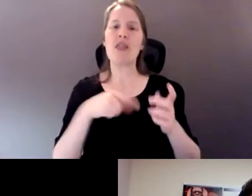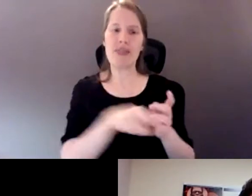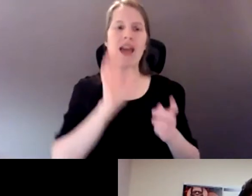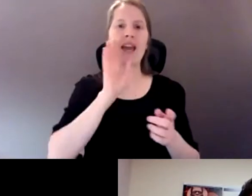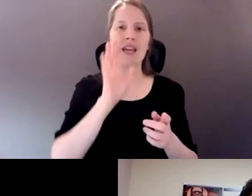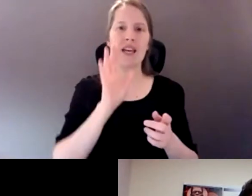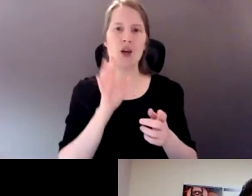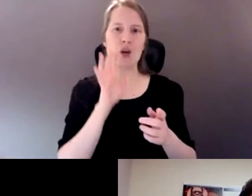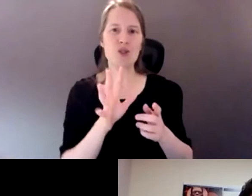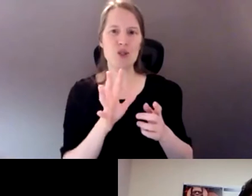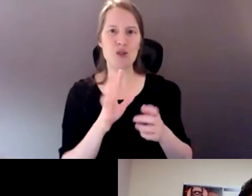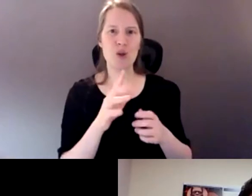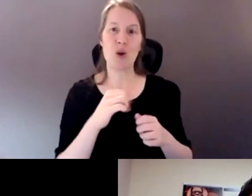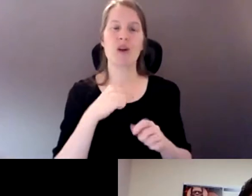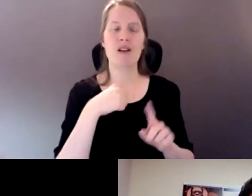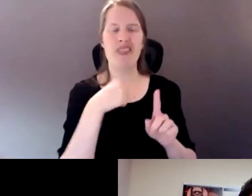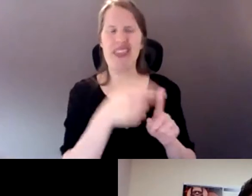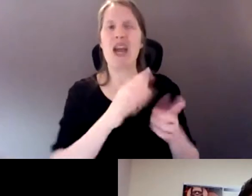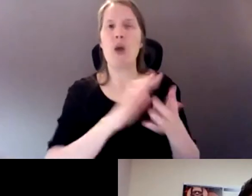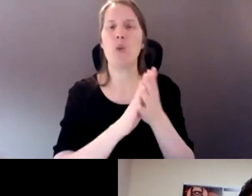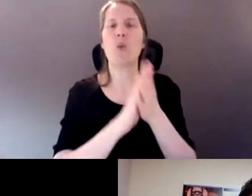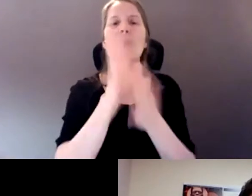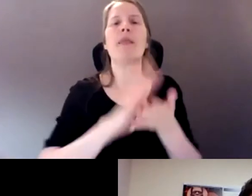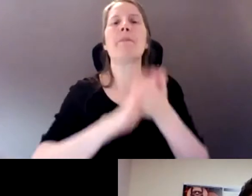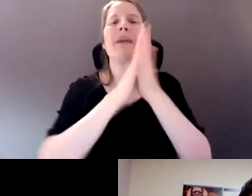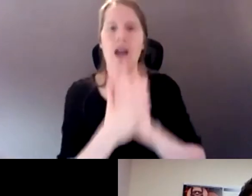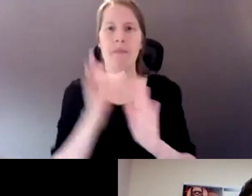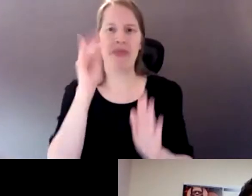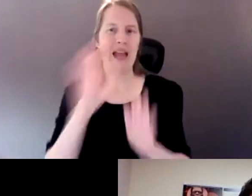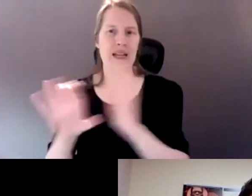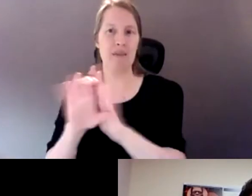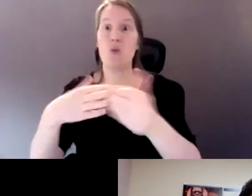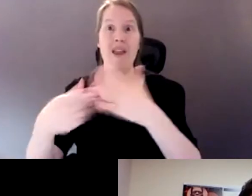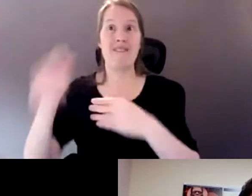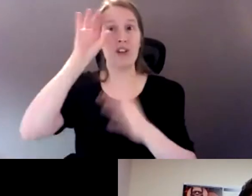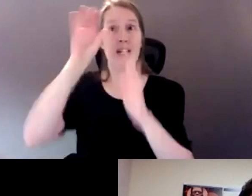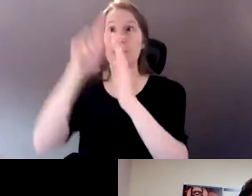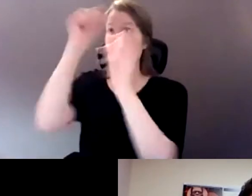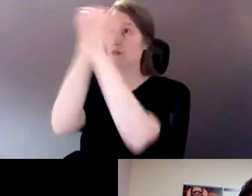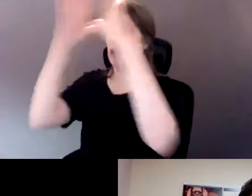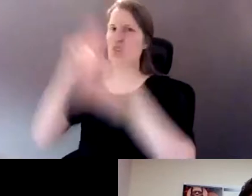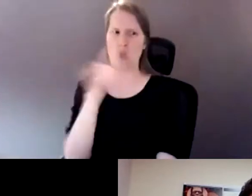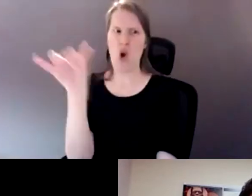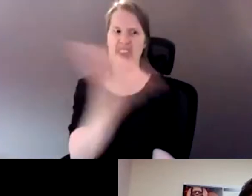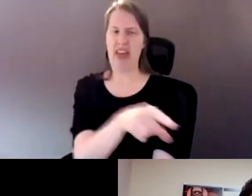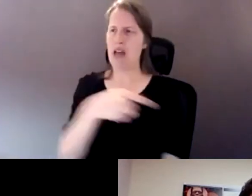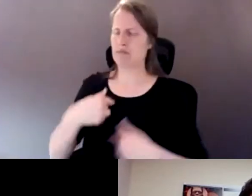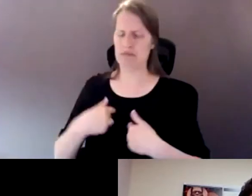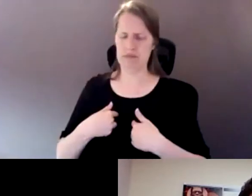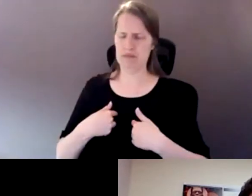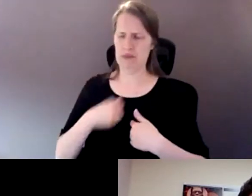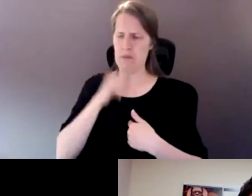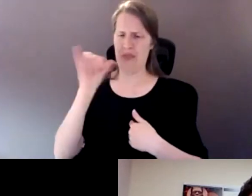over means, you know, until they resemble the image. And I think that that is a good way of putting how I might think about things, right?